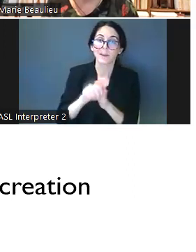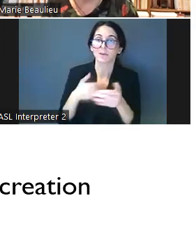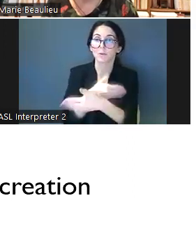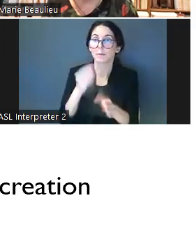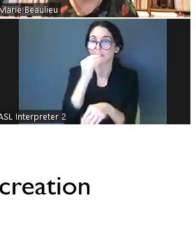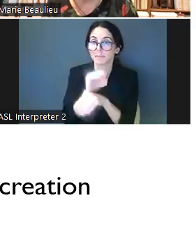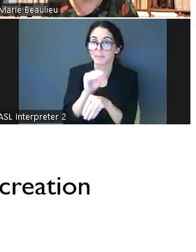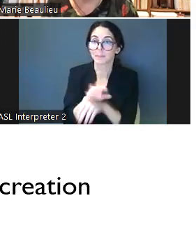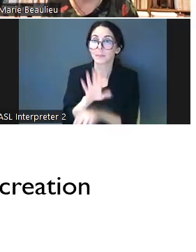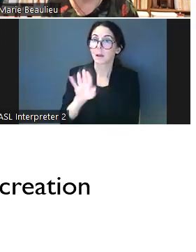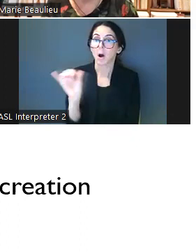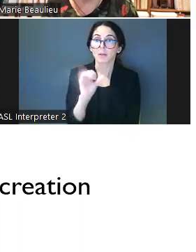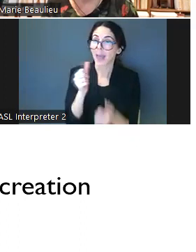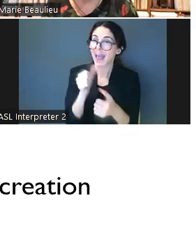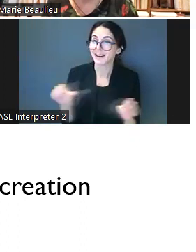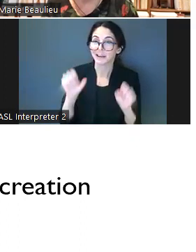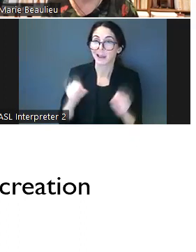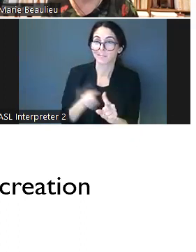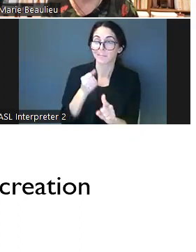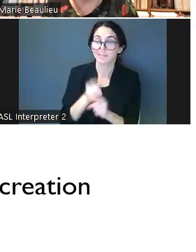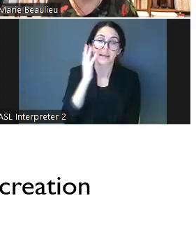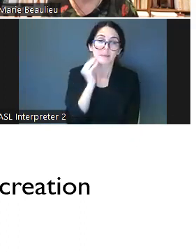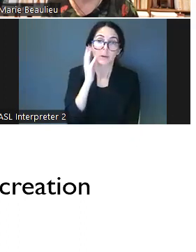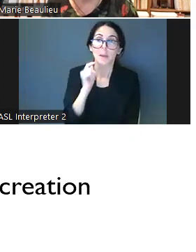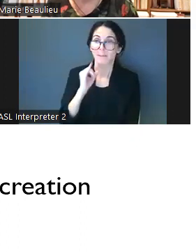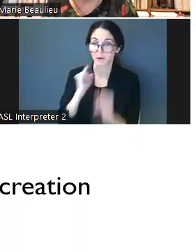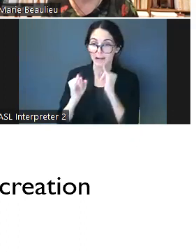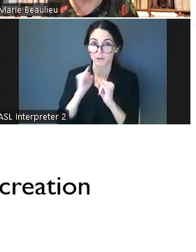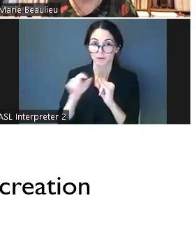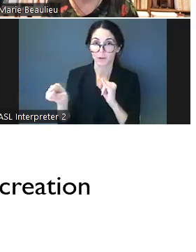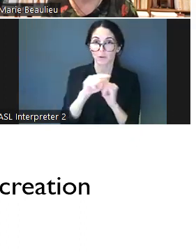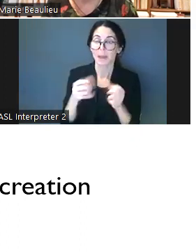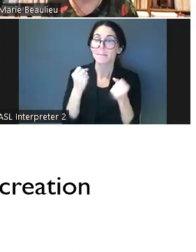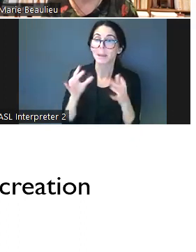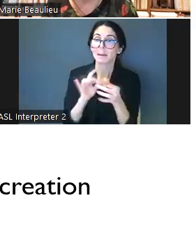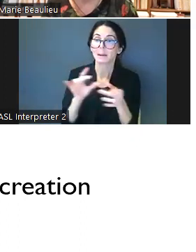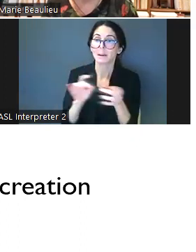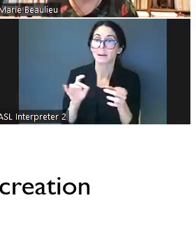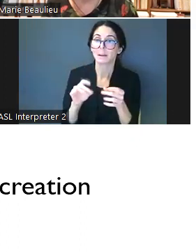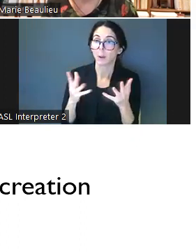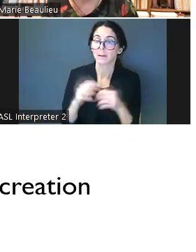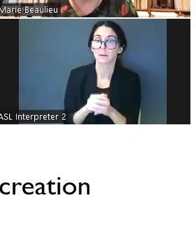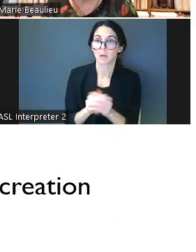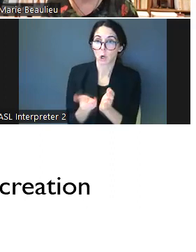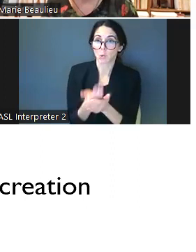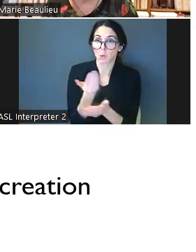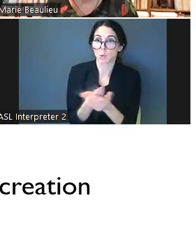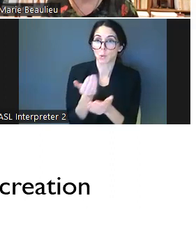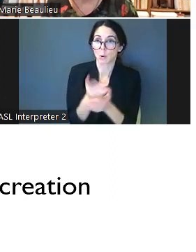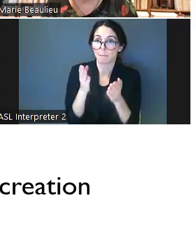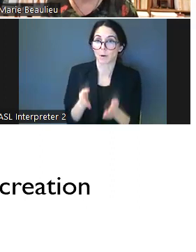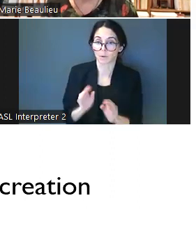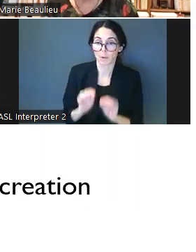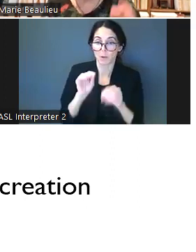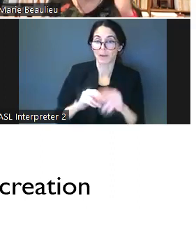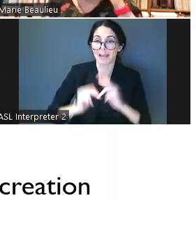target of intolerance. But during interviews, participants mentioned that being a new resident and therefore moving into a